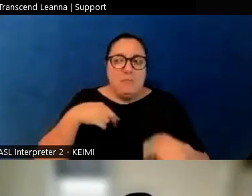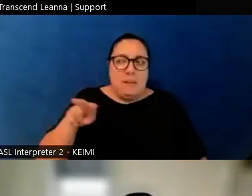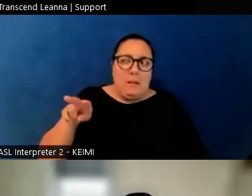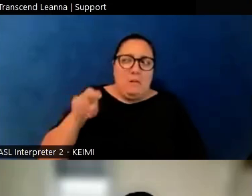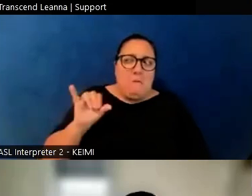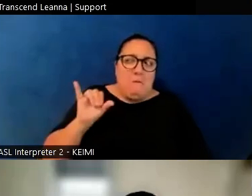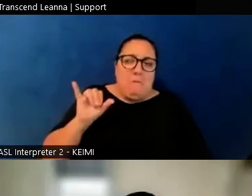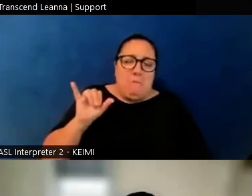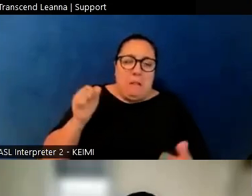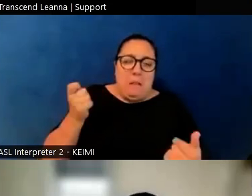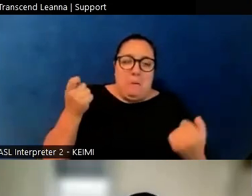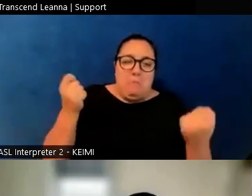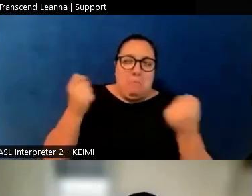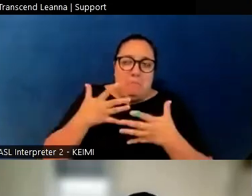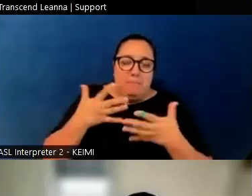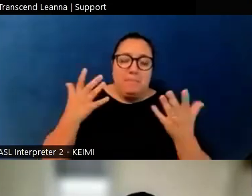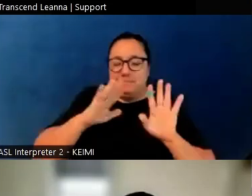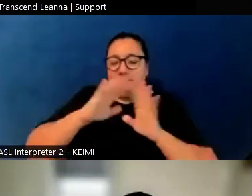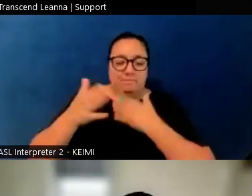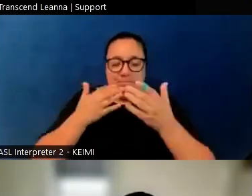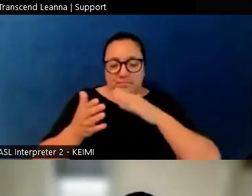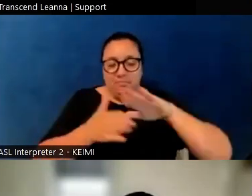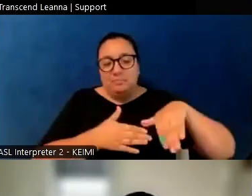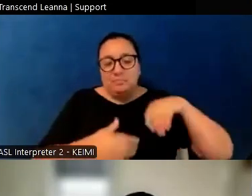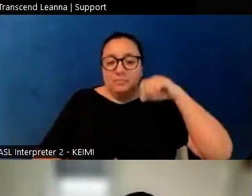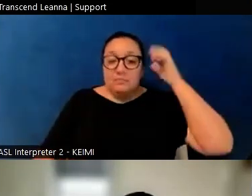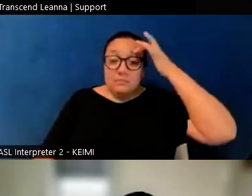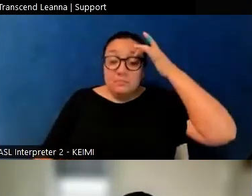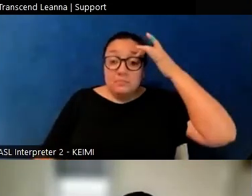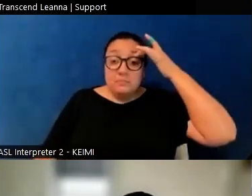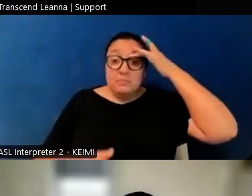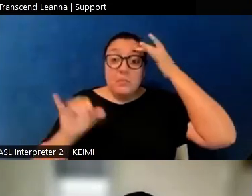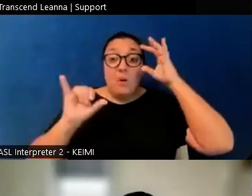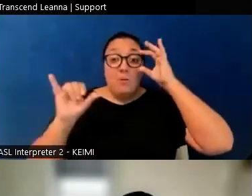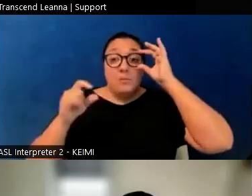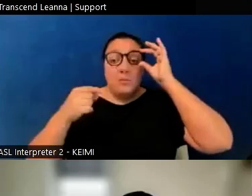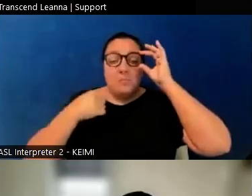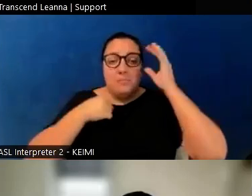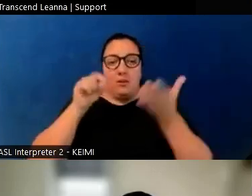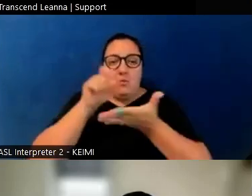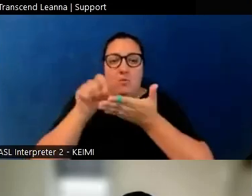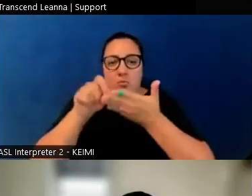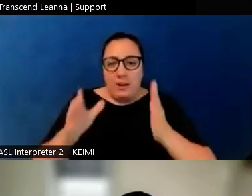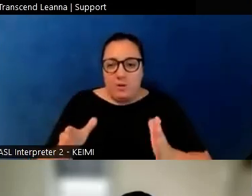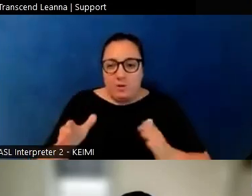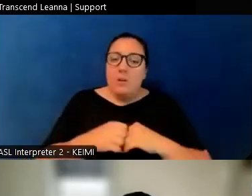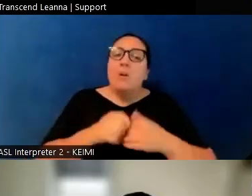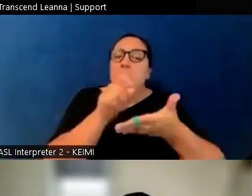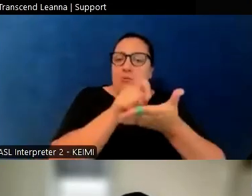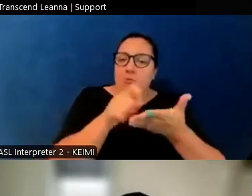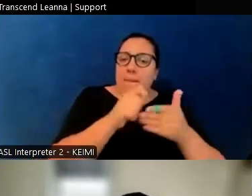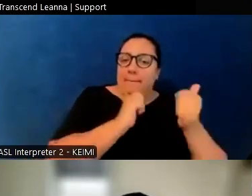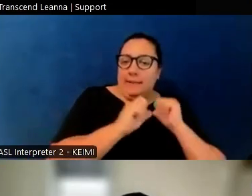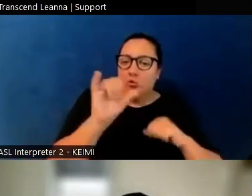anyway, neither here nor there. But I'm also a writer and a playwright, and I have a theater company, and